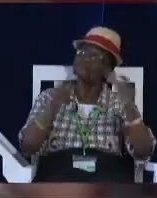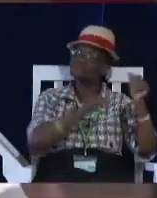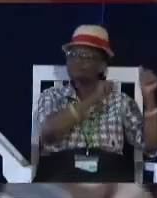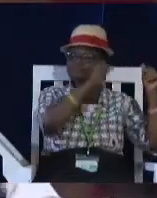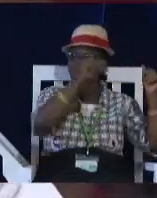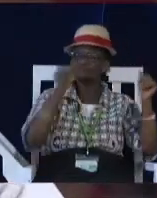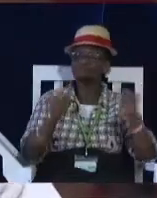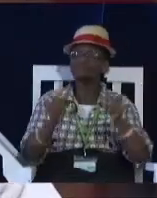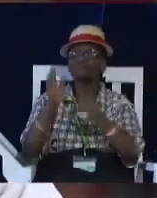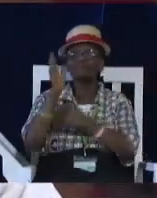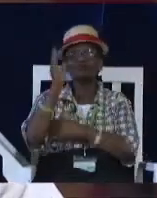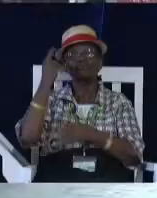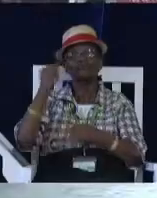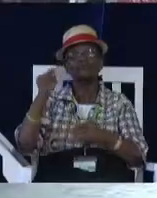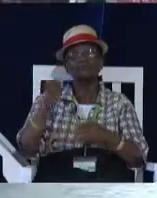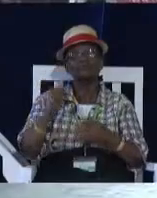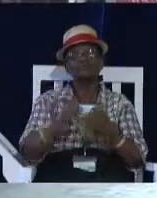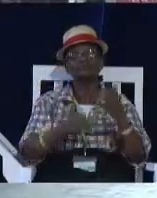choir.